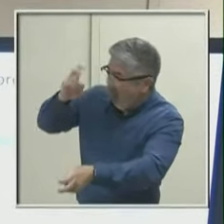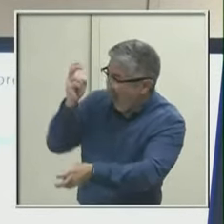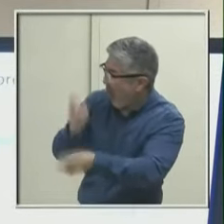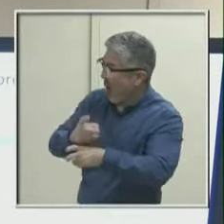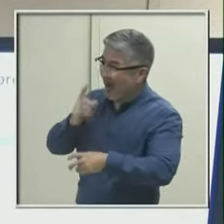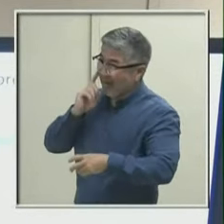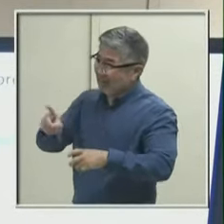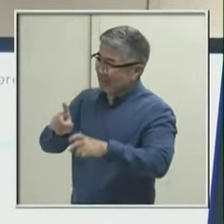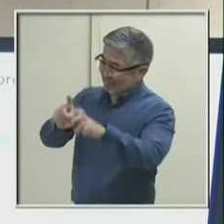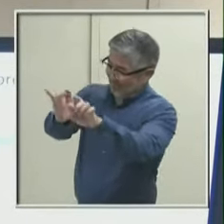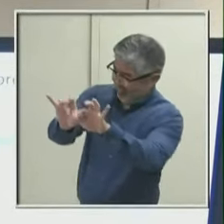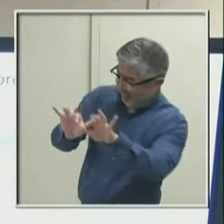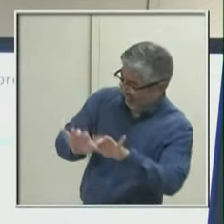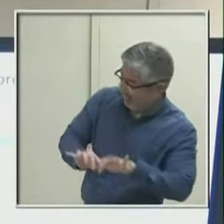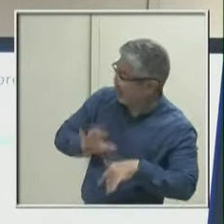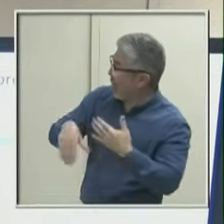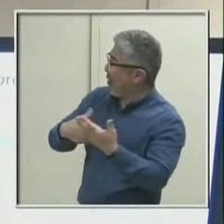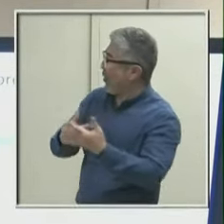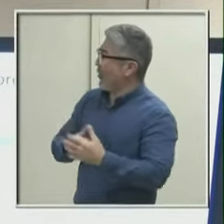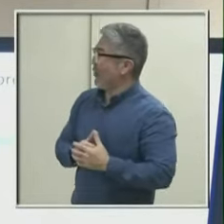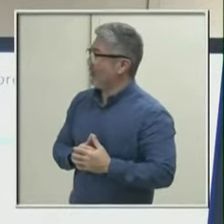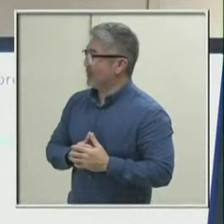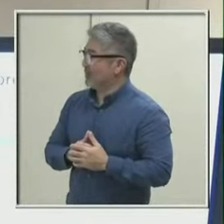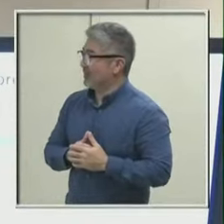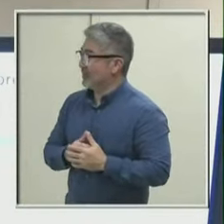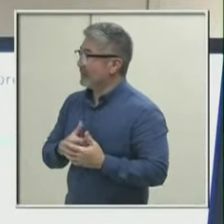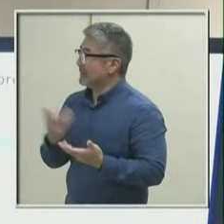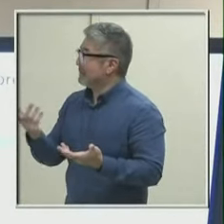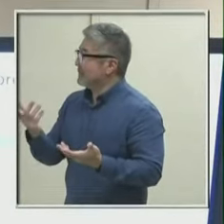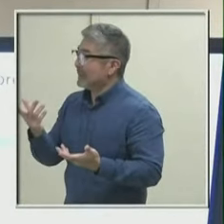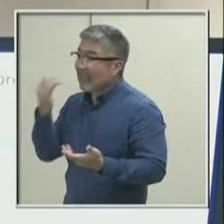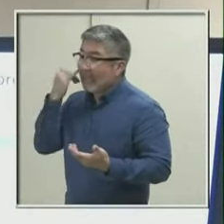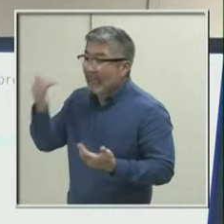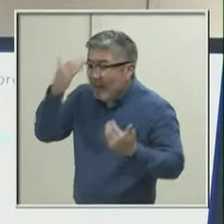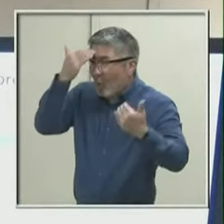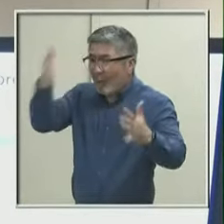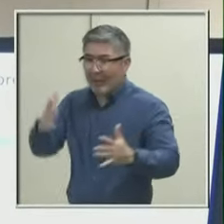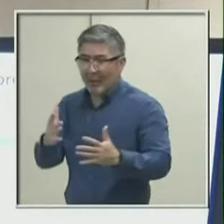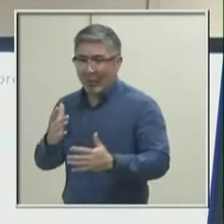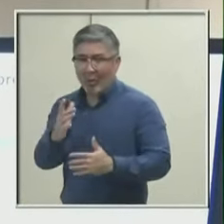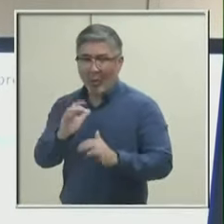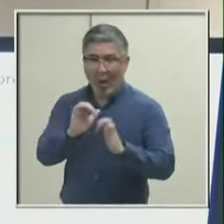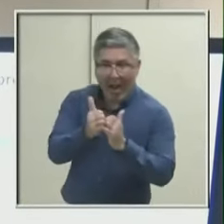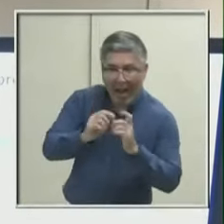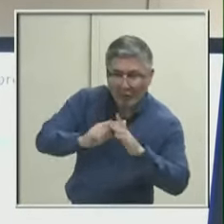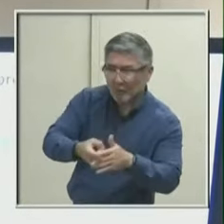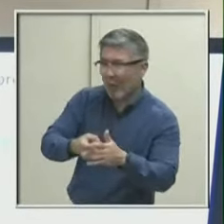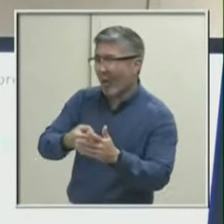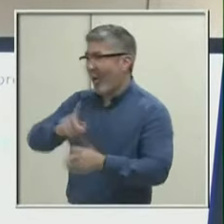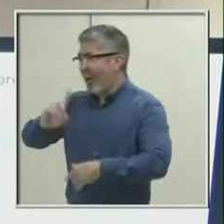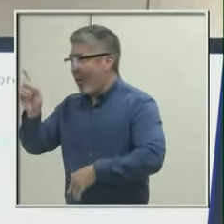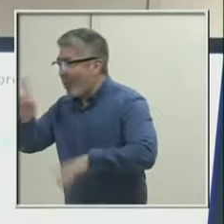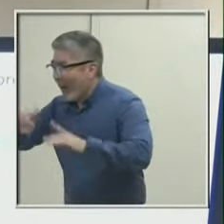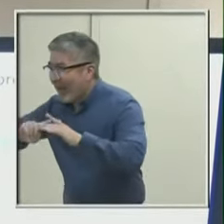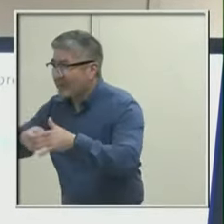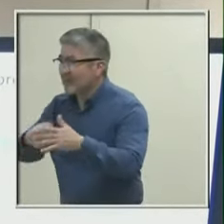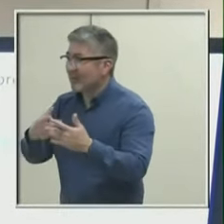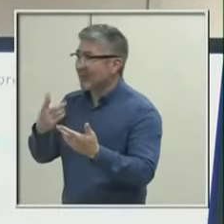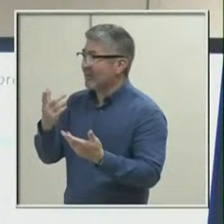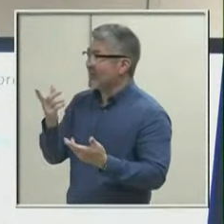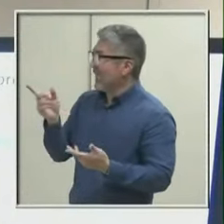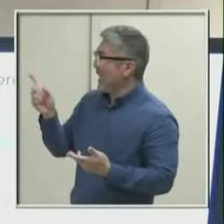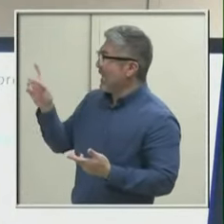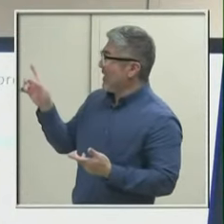look at government's response when we don't know where the fire started, how it started, you know, all that sort of data? How key is